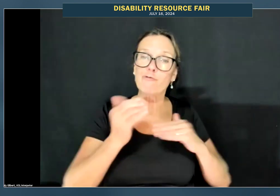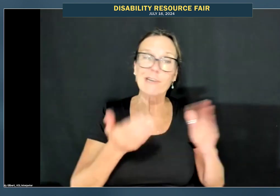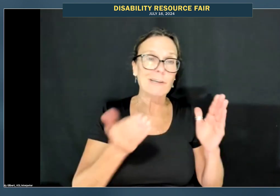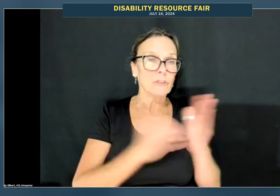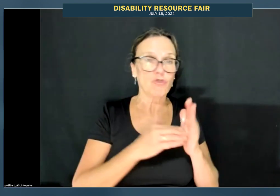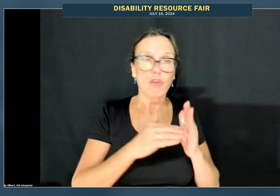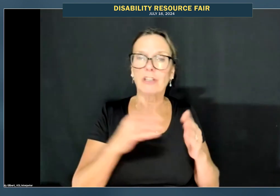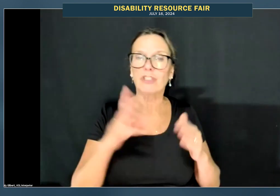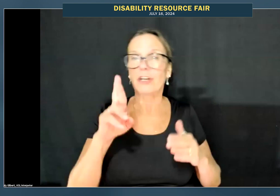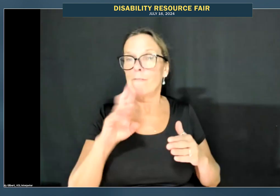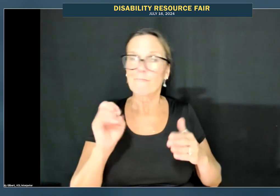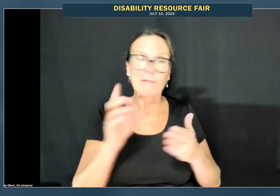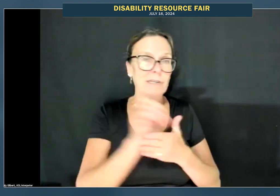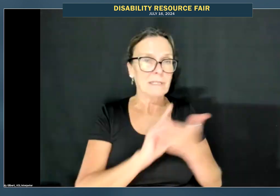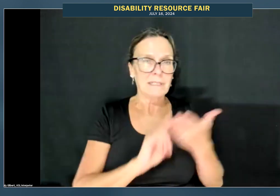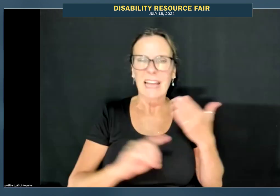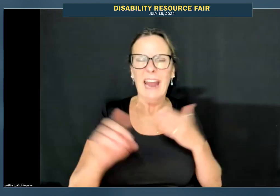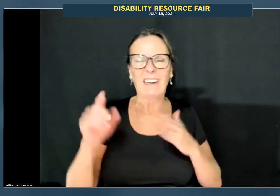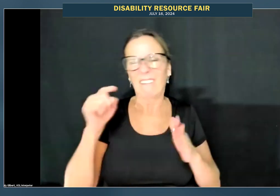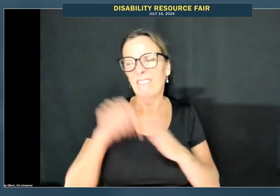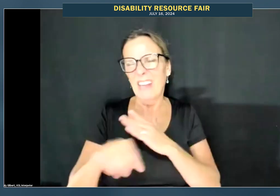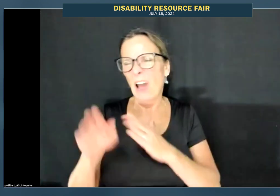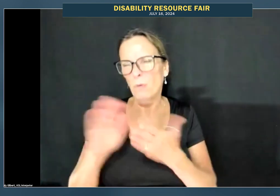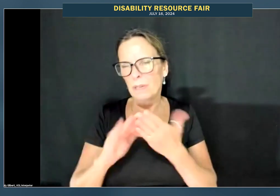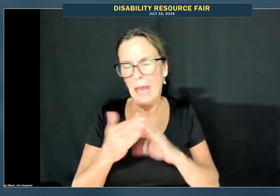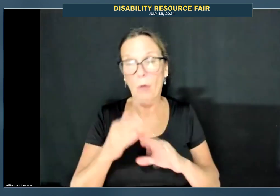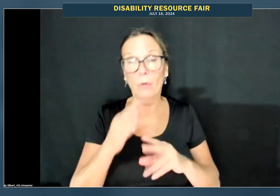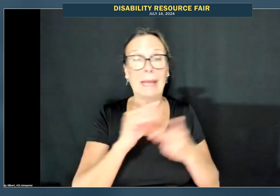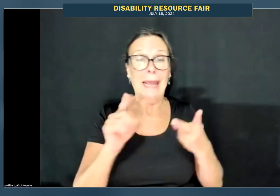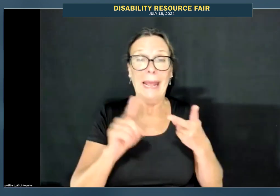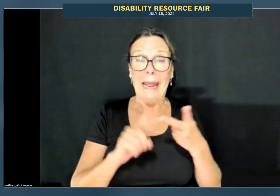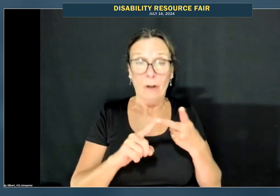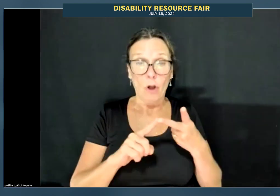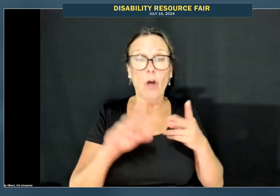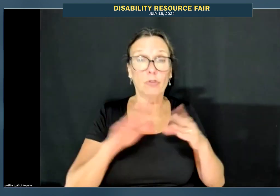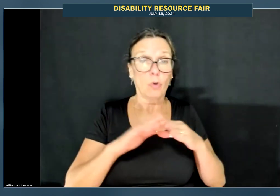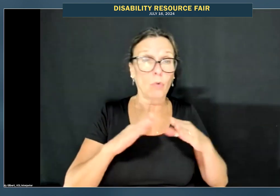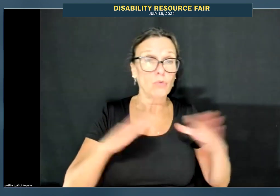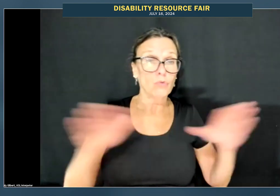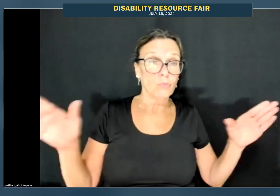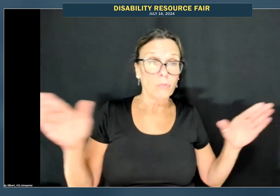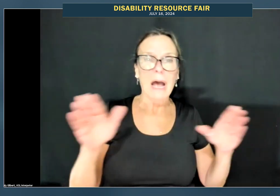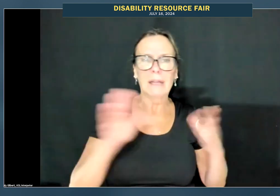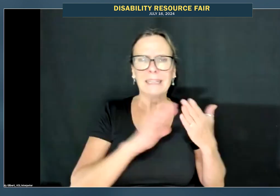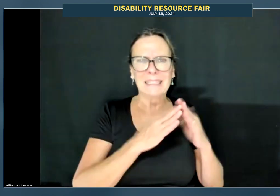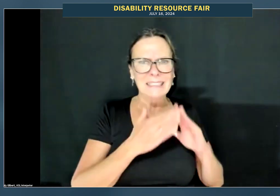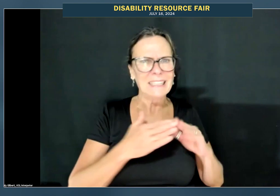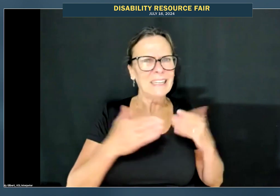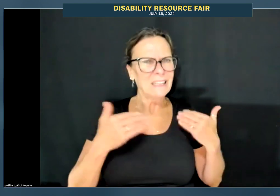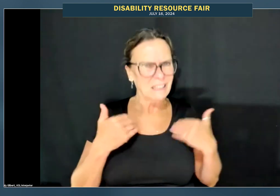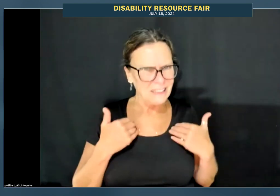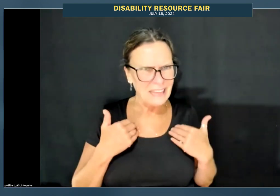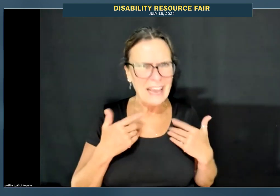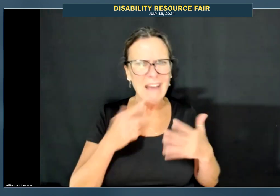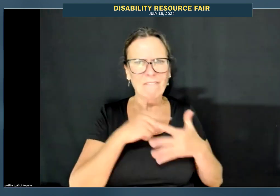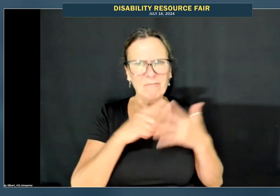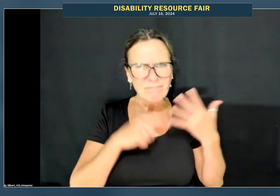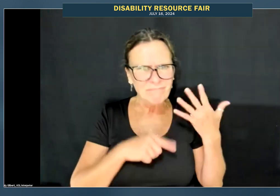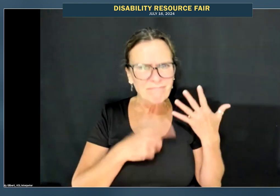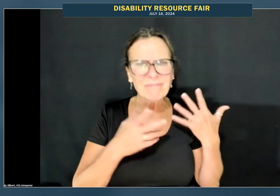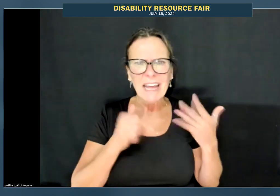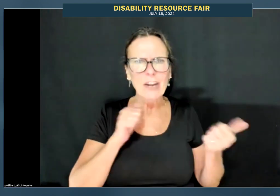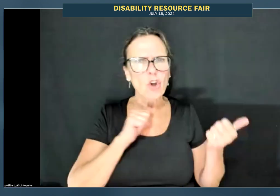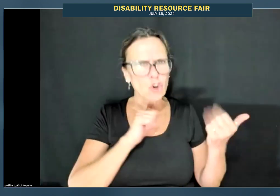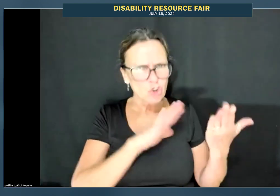of downtown, but also dispersed throughout the city. There are provisions also addressed in the